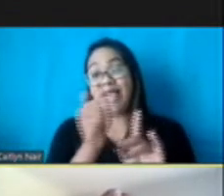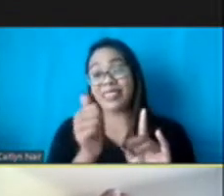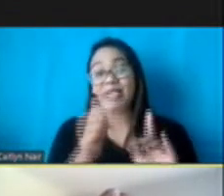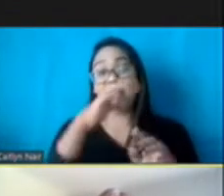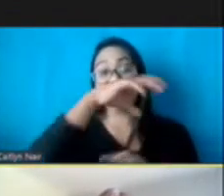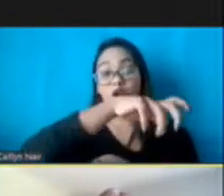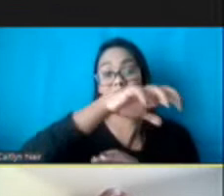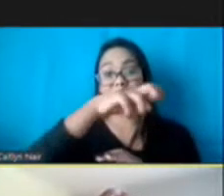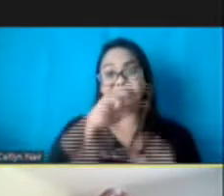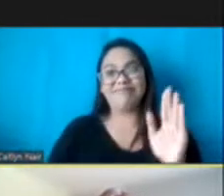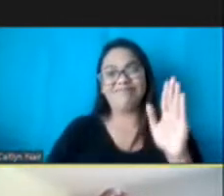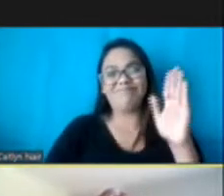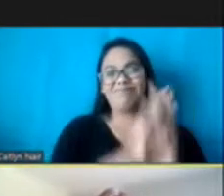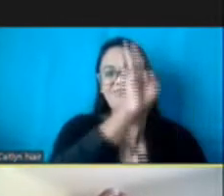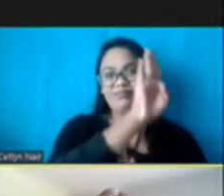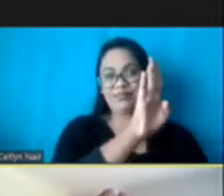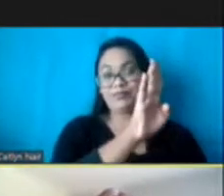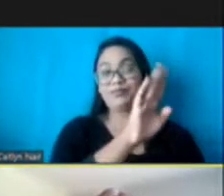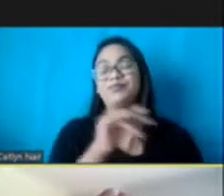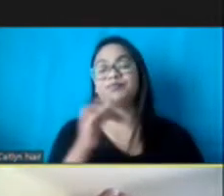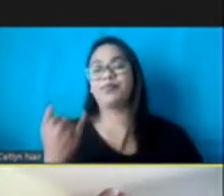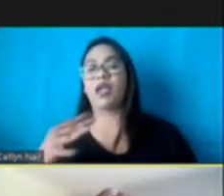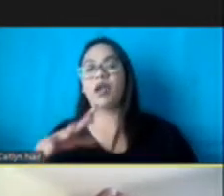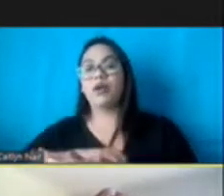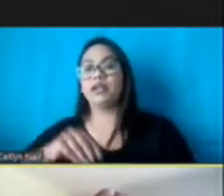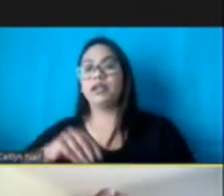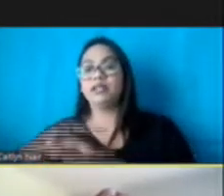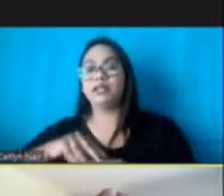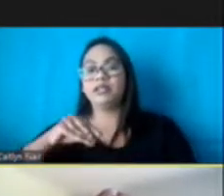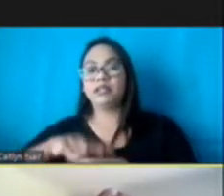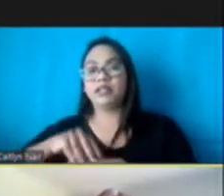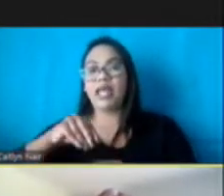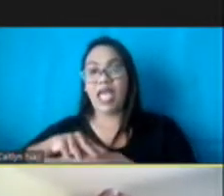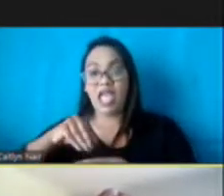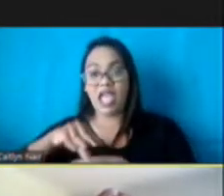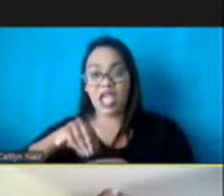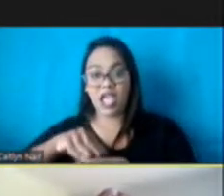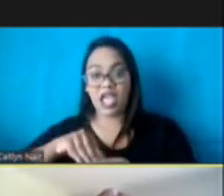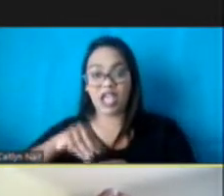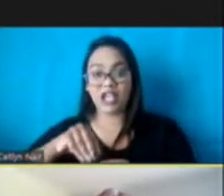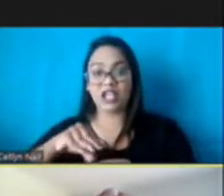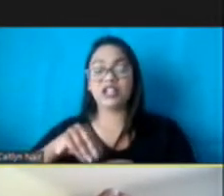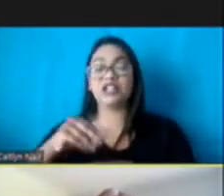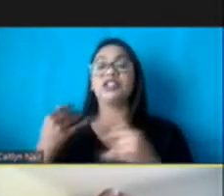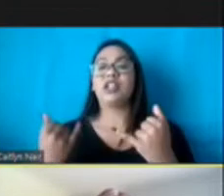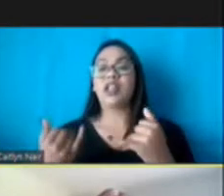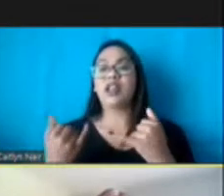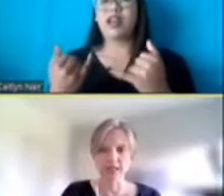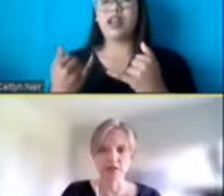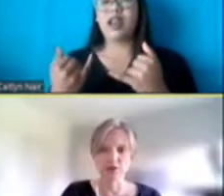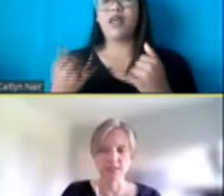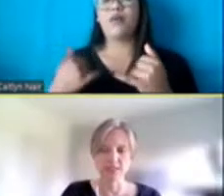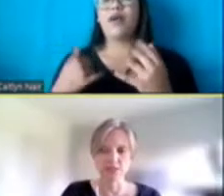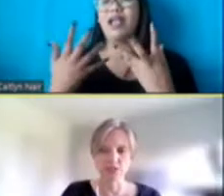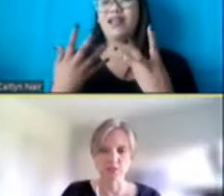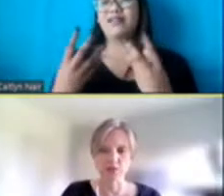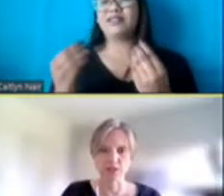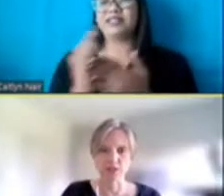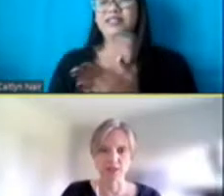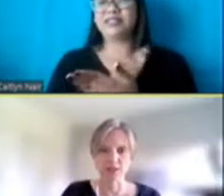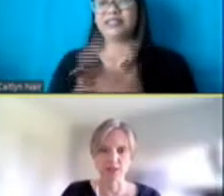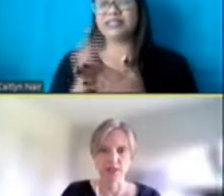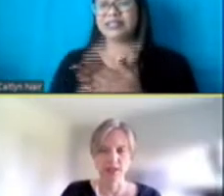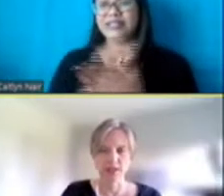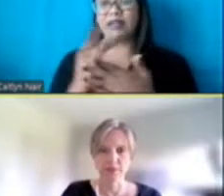increase. In terms of the age distribution, I think also some concerns initially with those early increases in terms